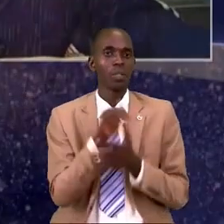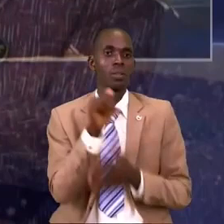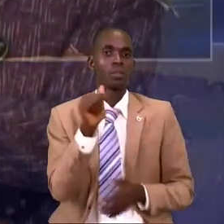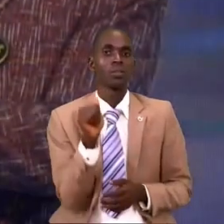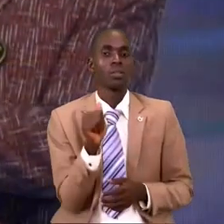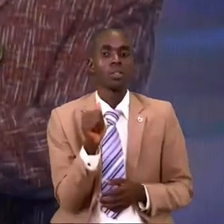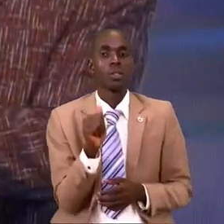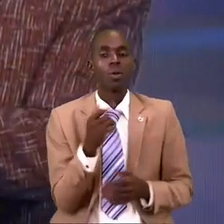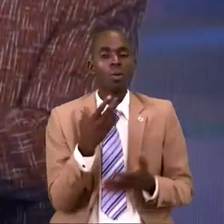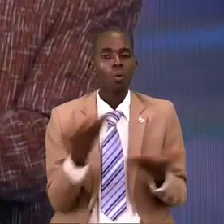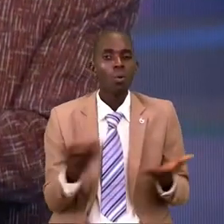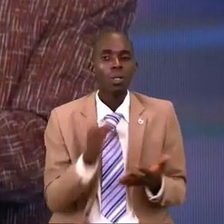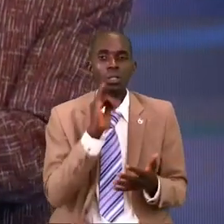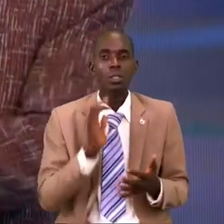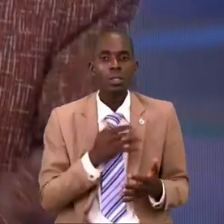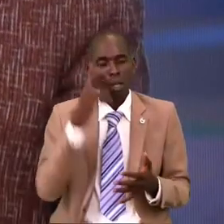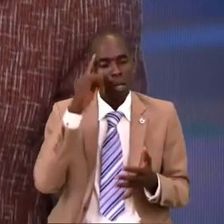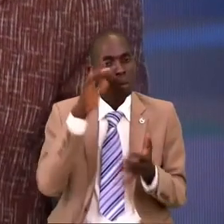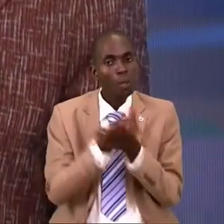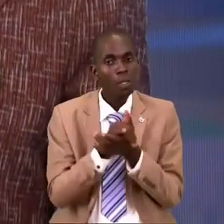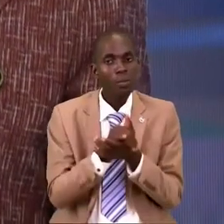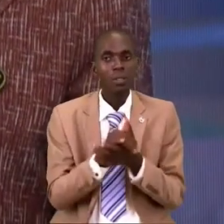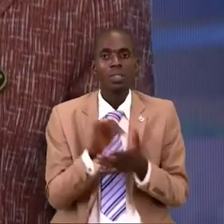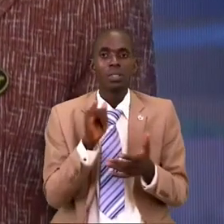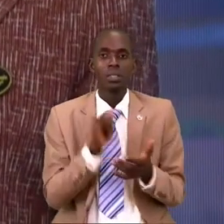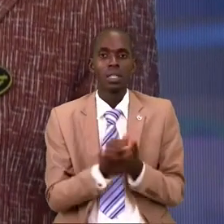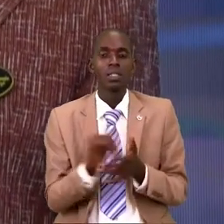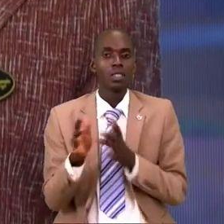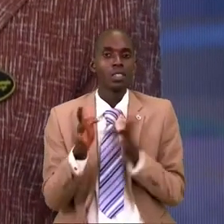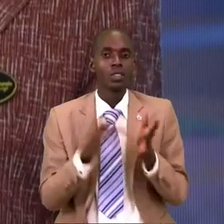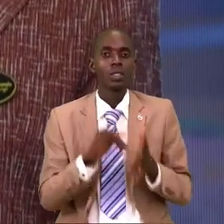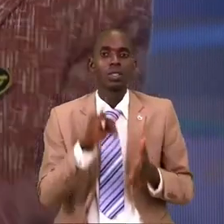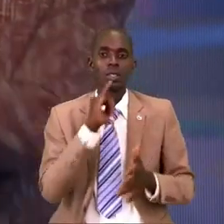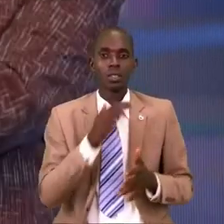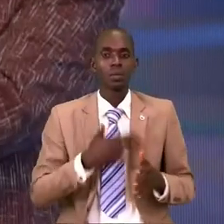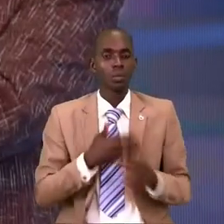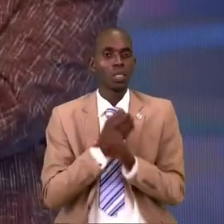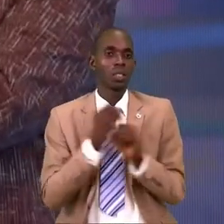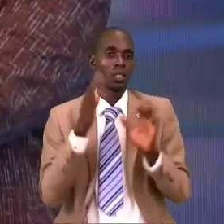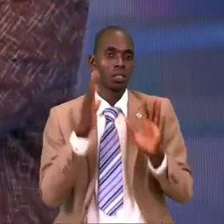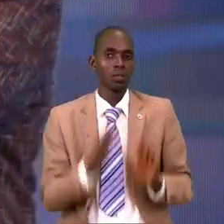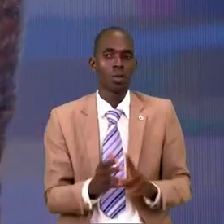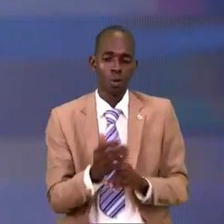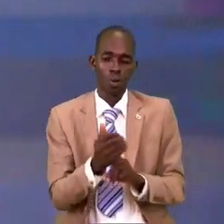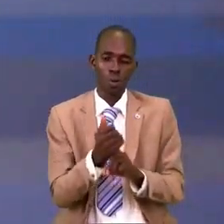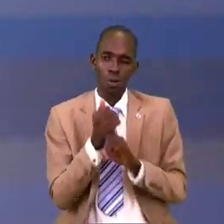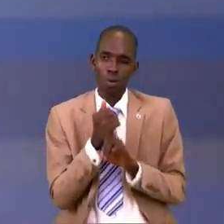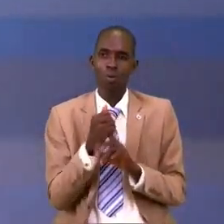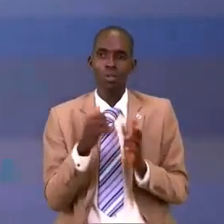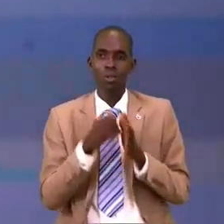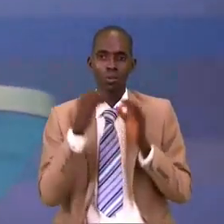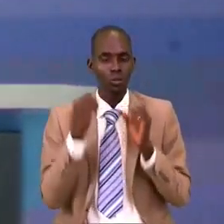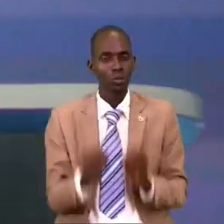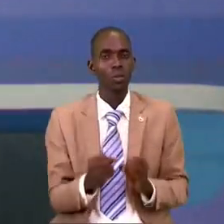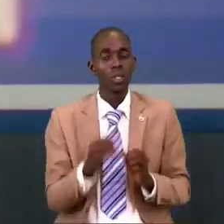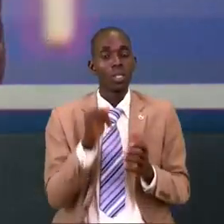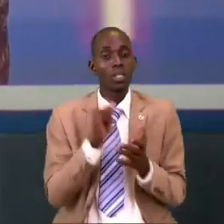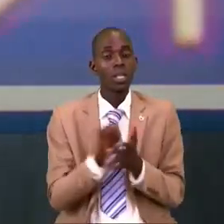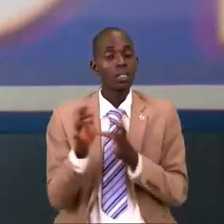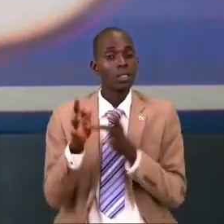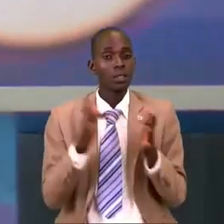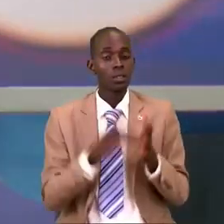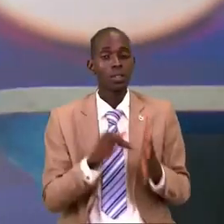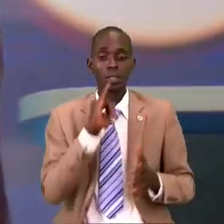healer. Hold that fast. That Jesus is my deliverer. Hold that fast